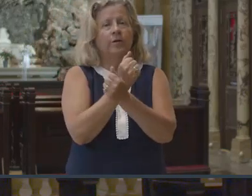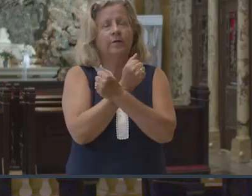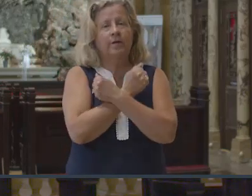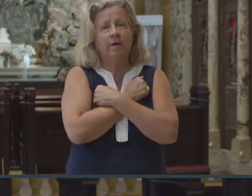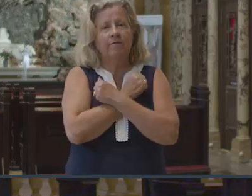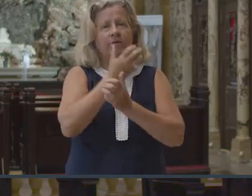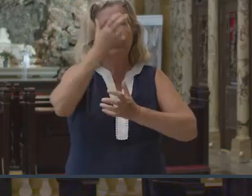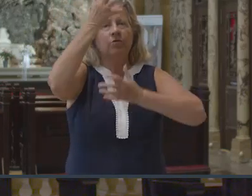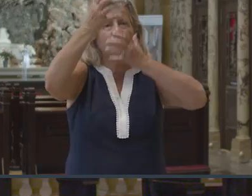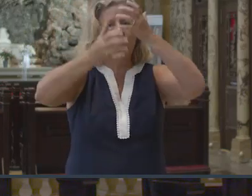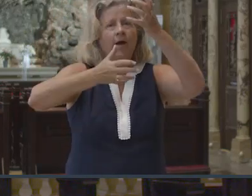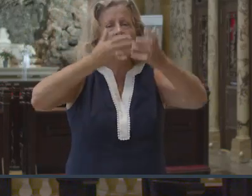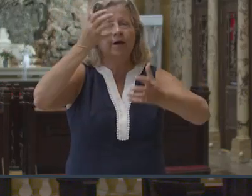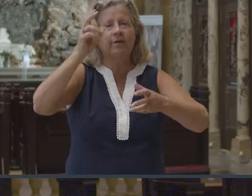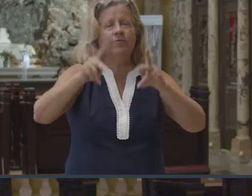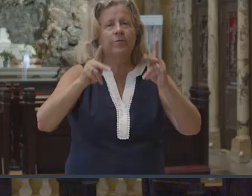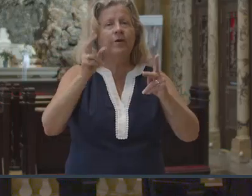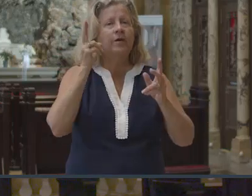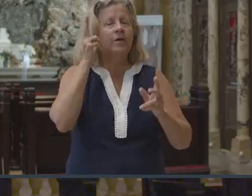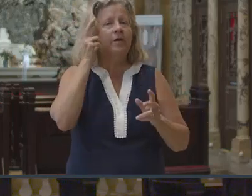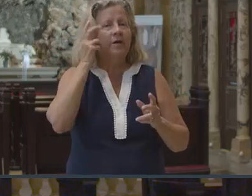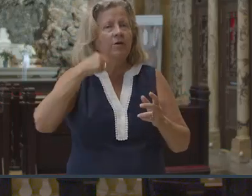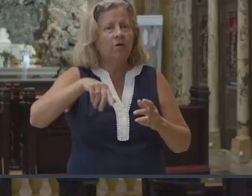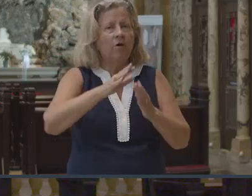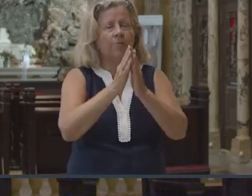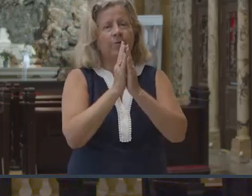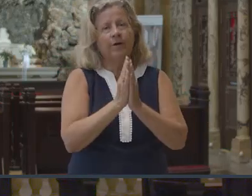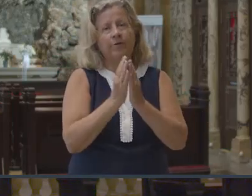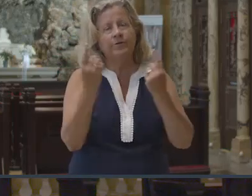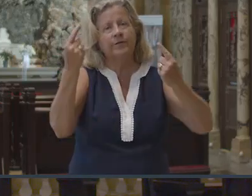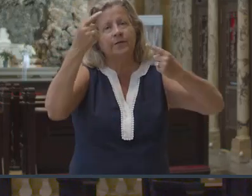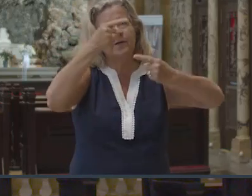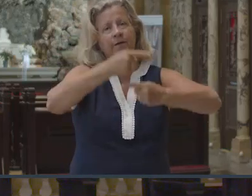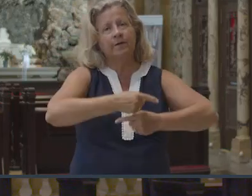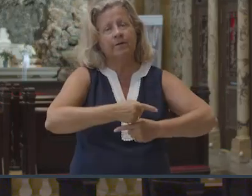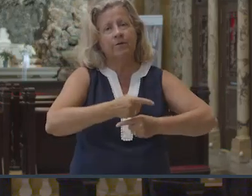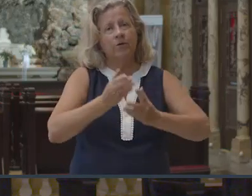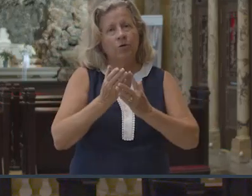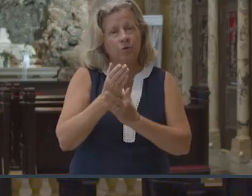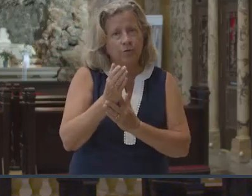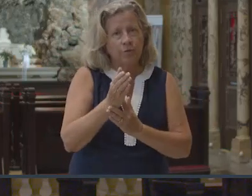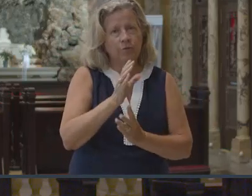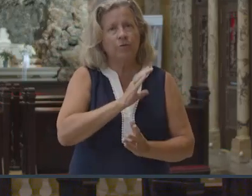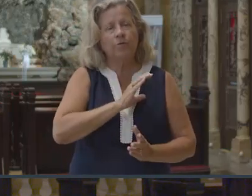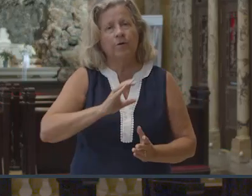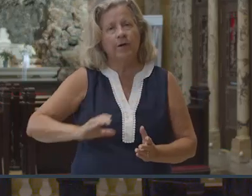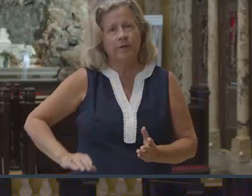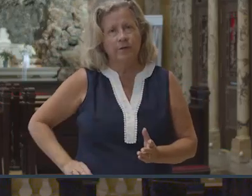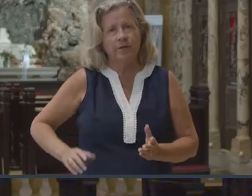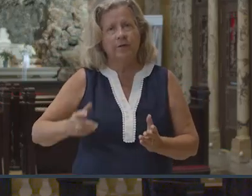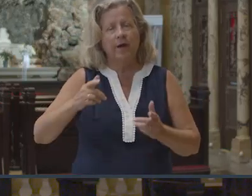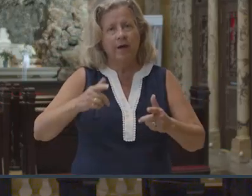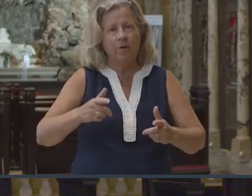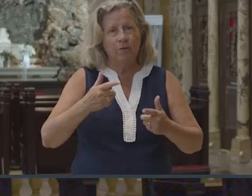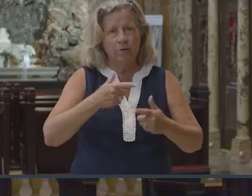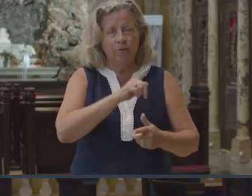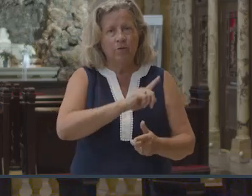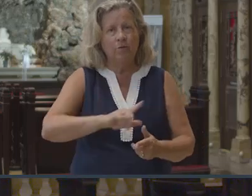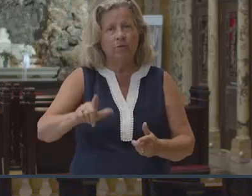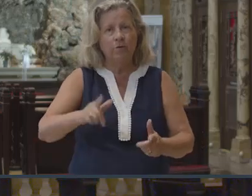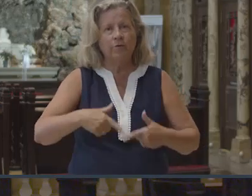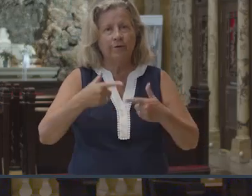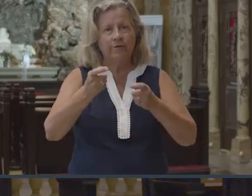people. Hear the prayers we ask today through Jesus Christ, our Lord, who lives and reigns forever and